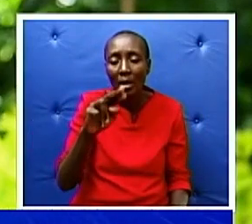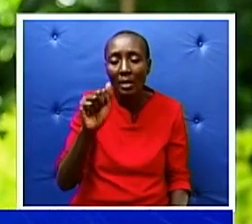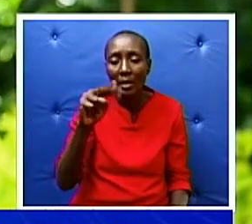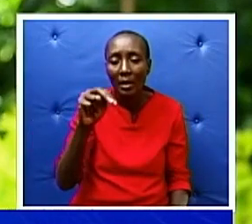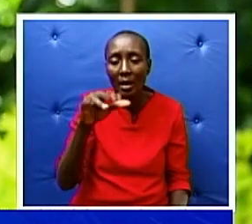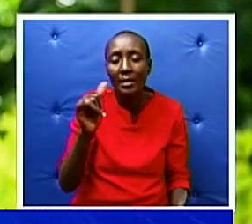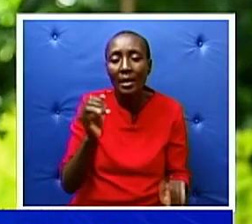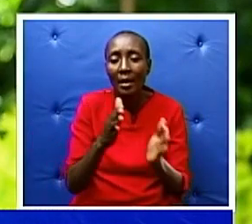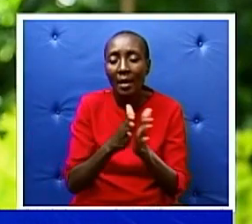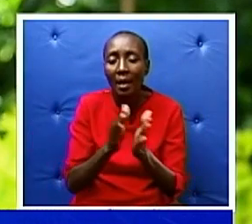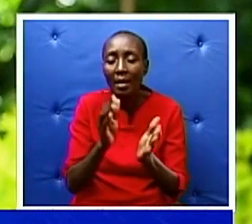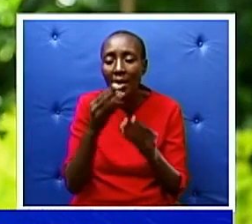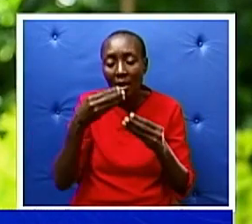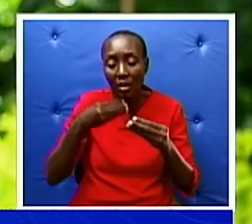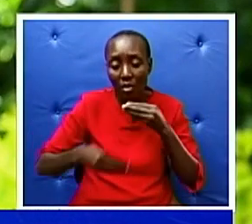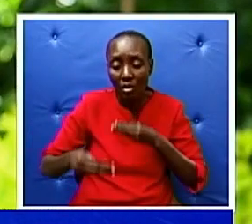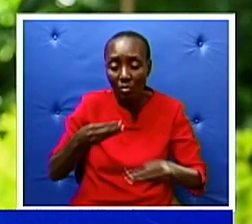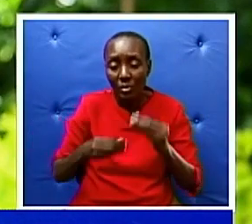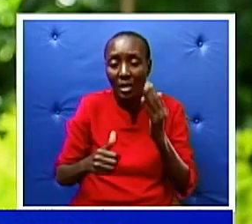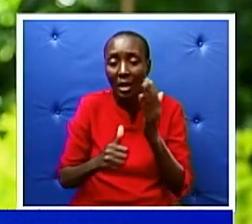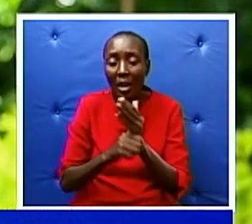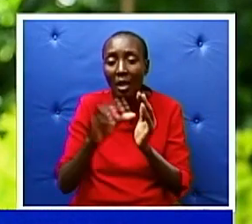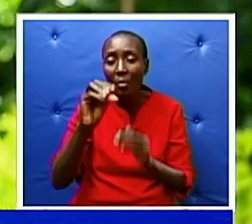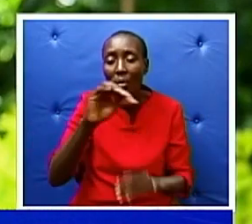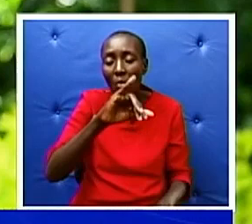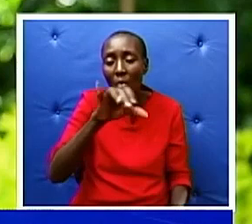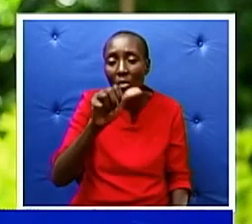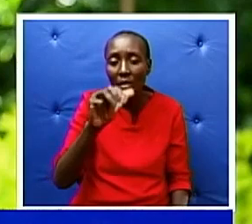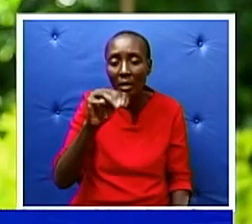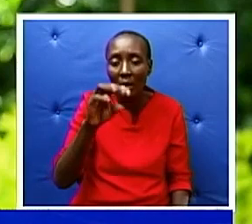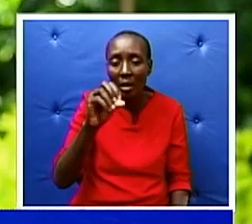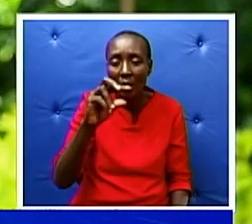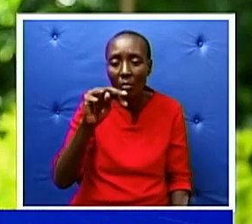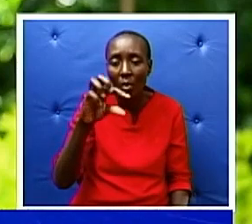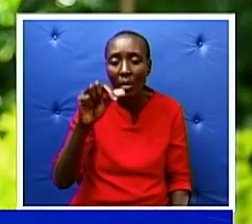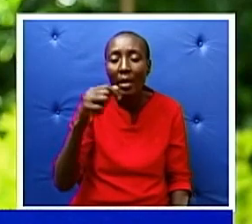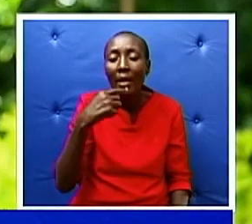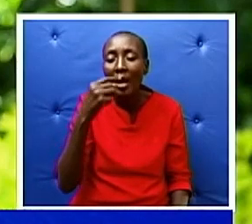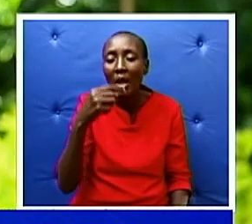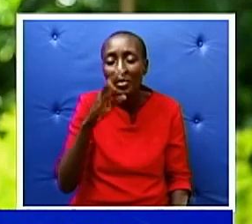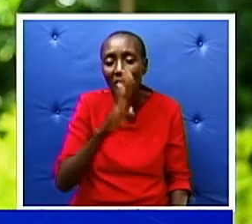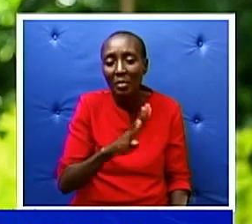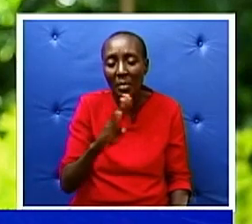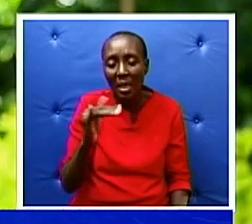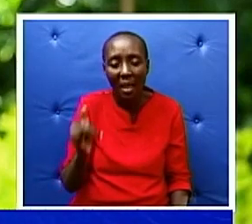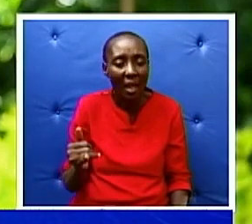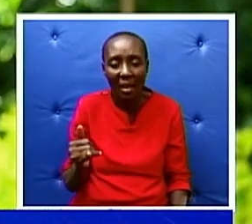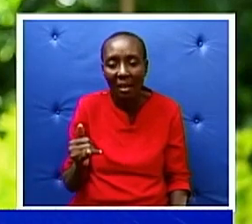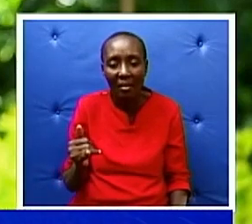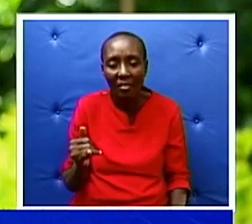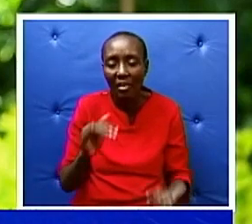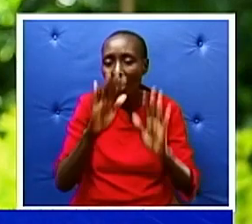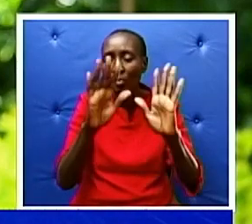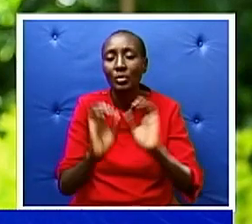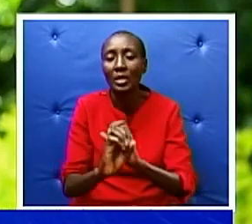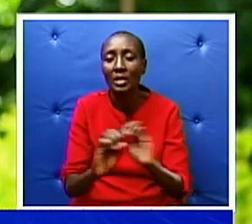Sospeter Ojemong, they have said it clearly that BBI for now is not a priority because we have the COVID-19 and we have to